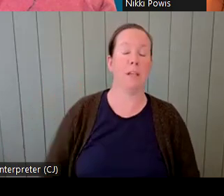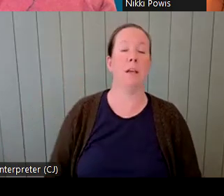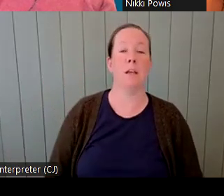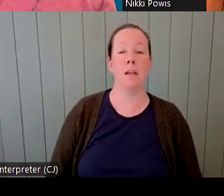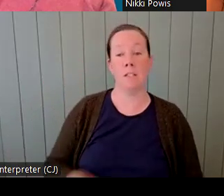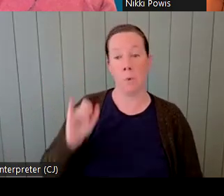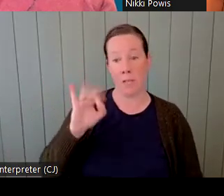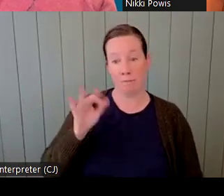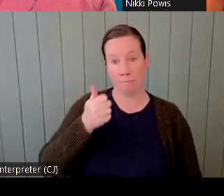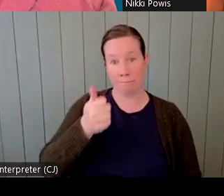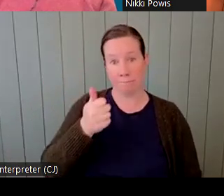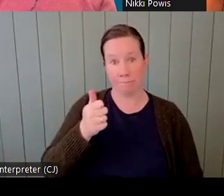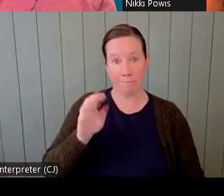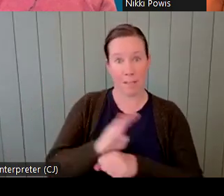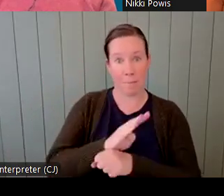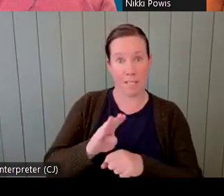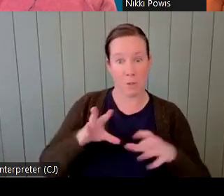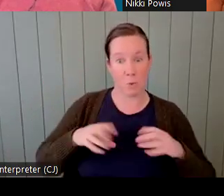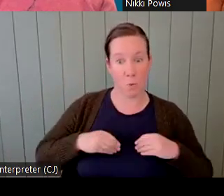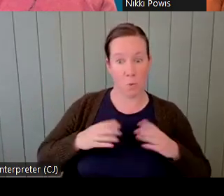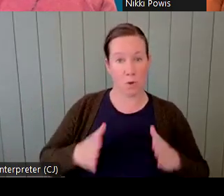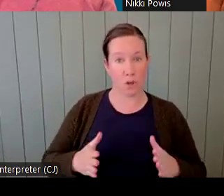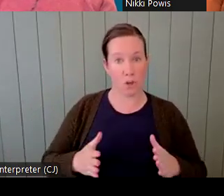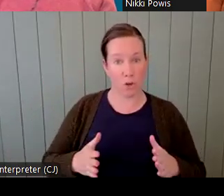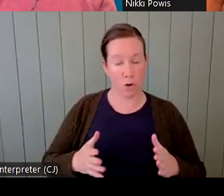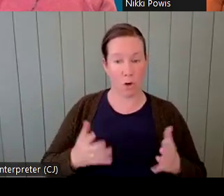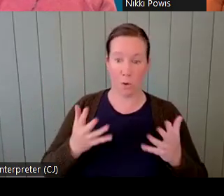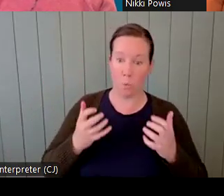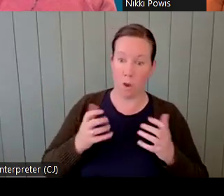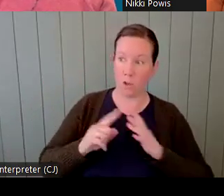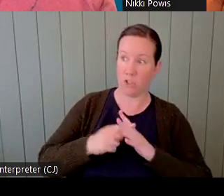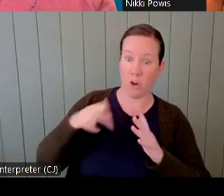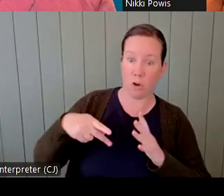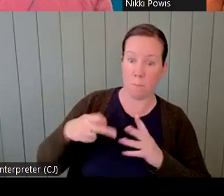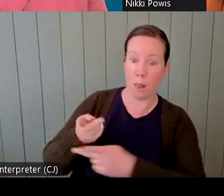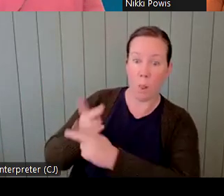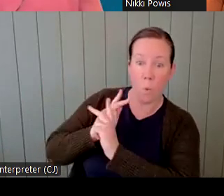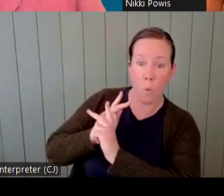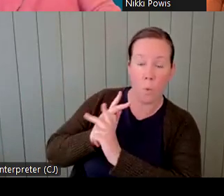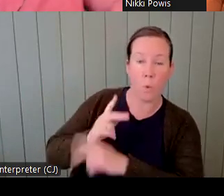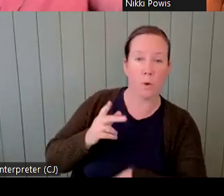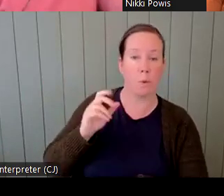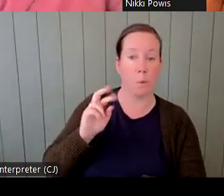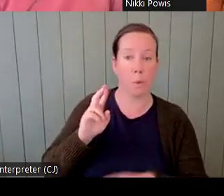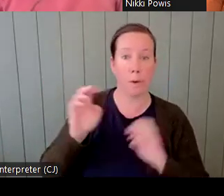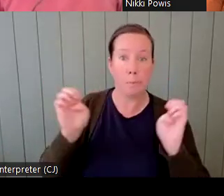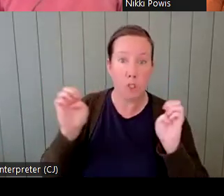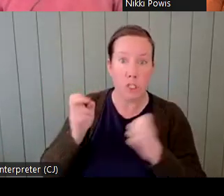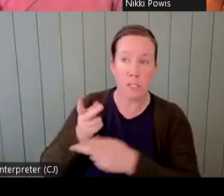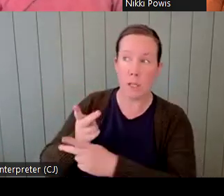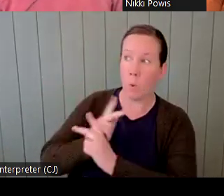to get uh, find startup loans or emergency loans